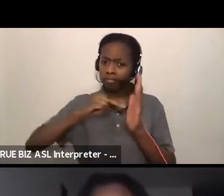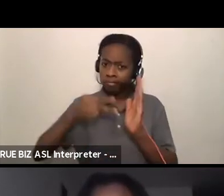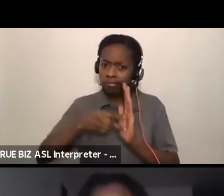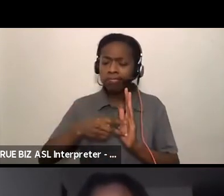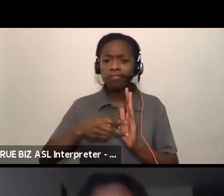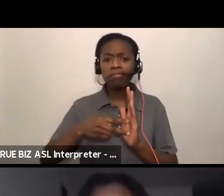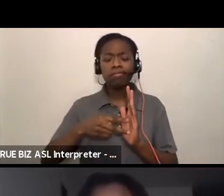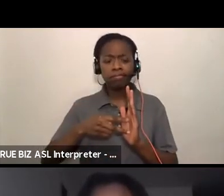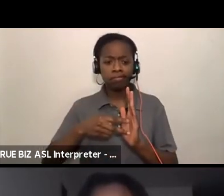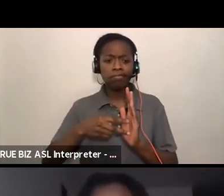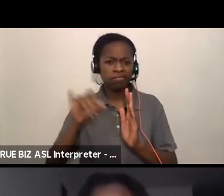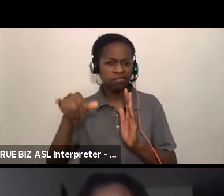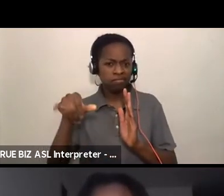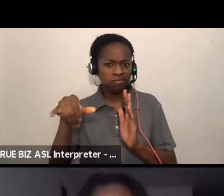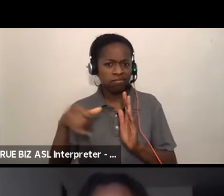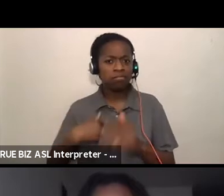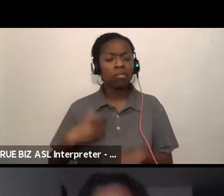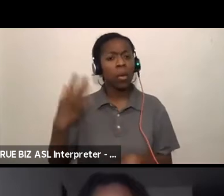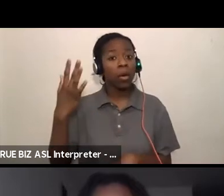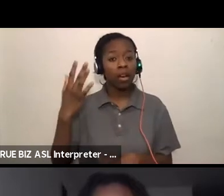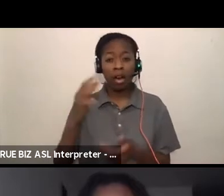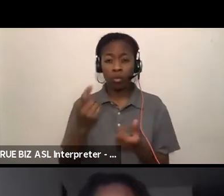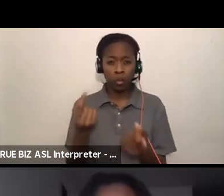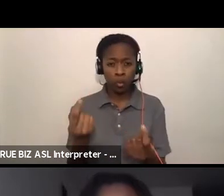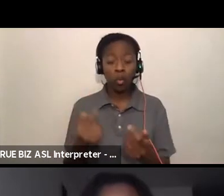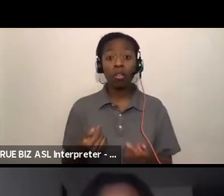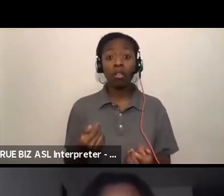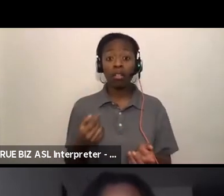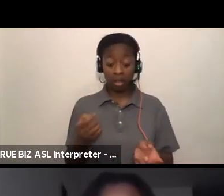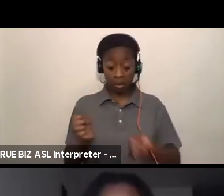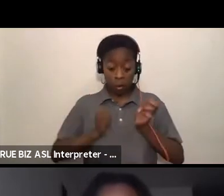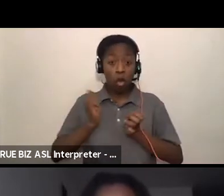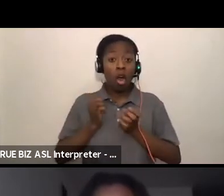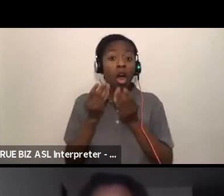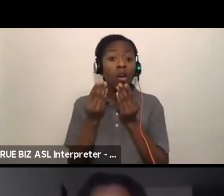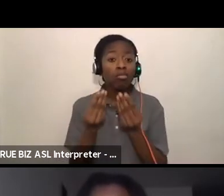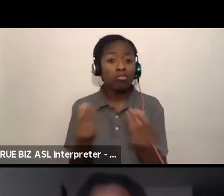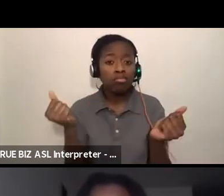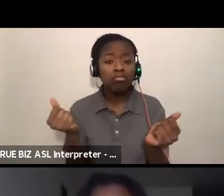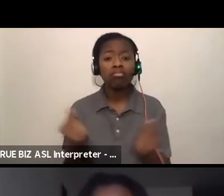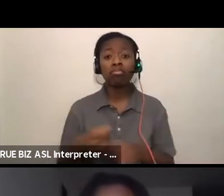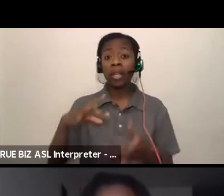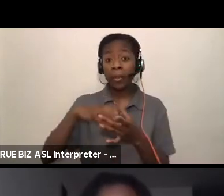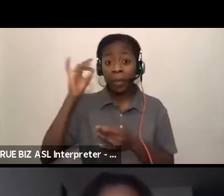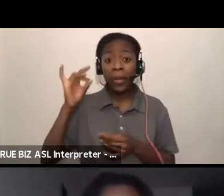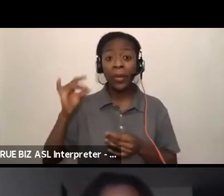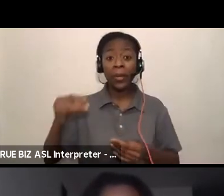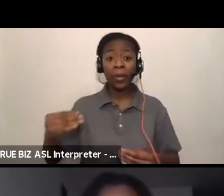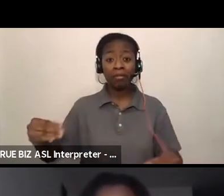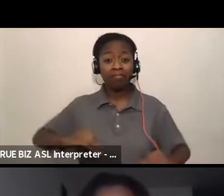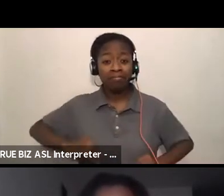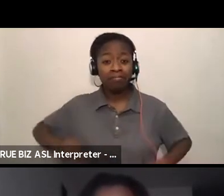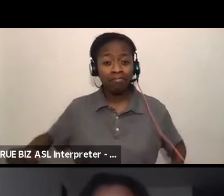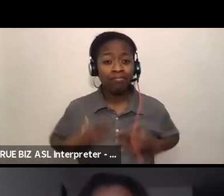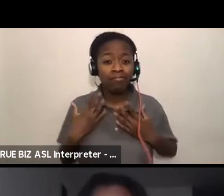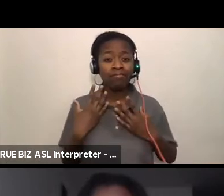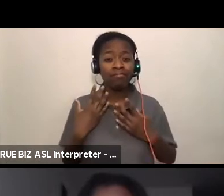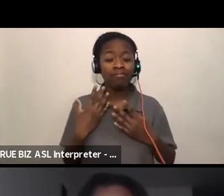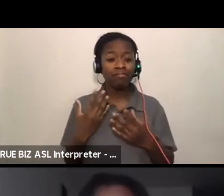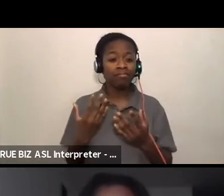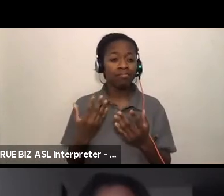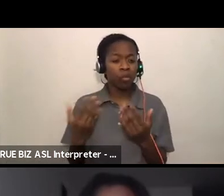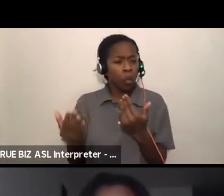in healing us emotionally, healing us spiritually, and allowing us to embody, you know, the things that we need